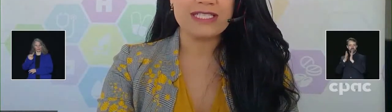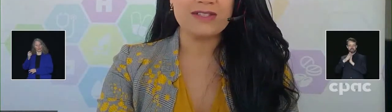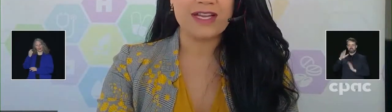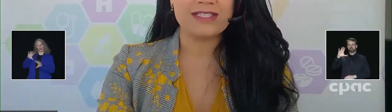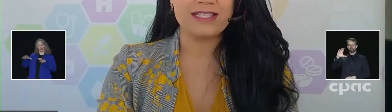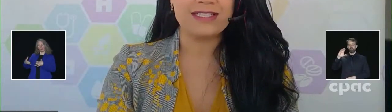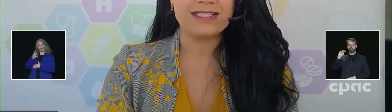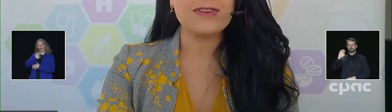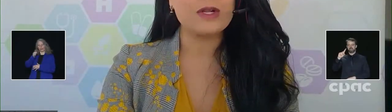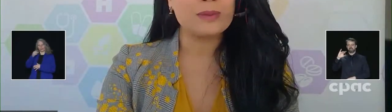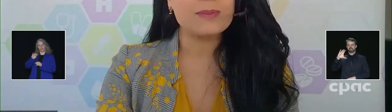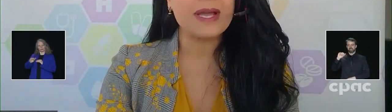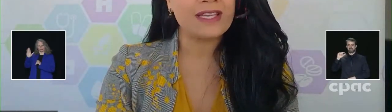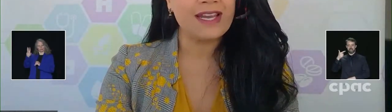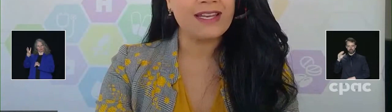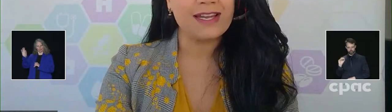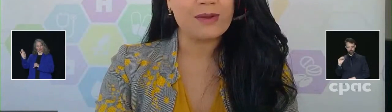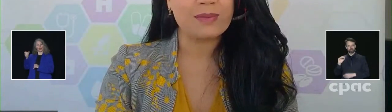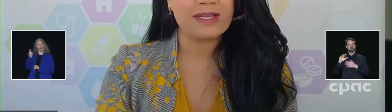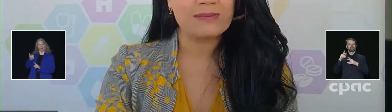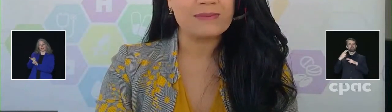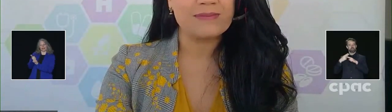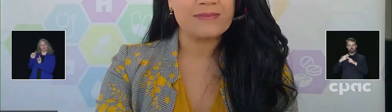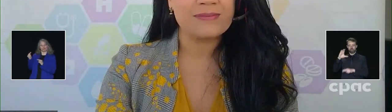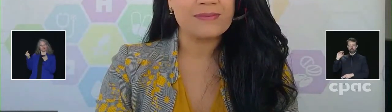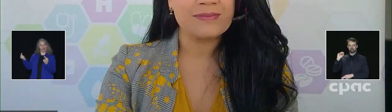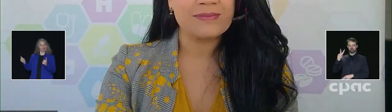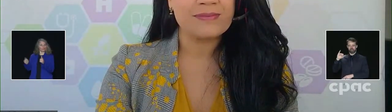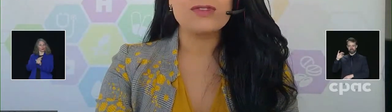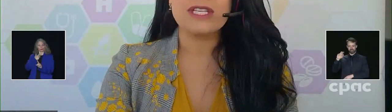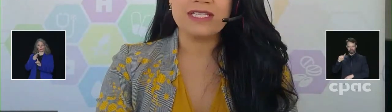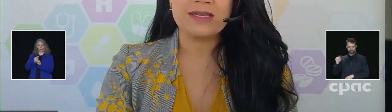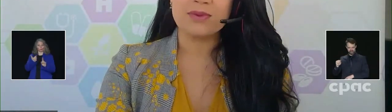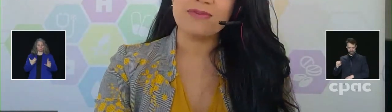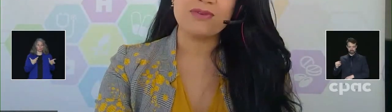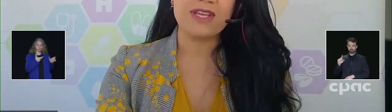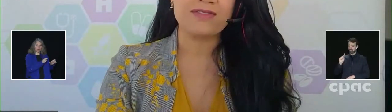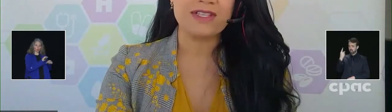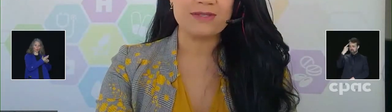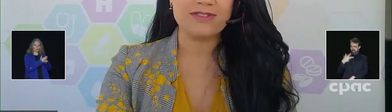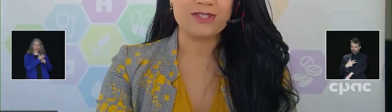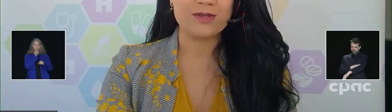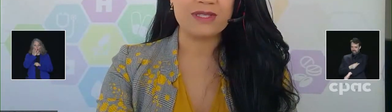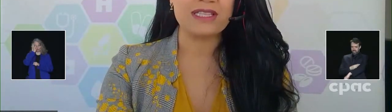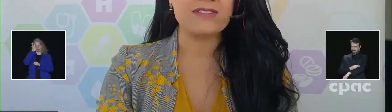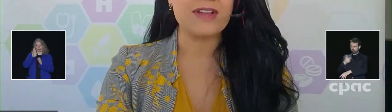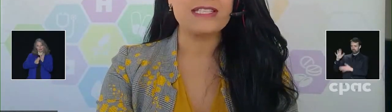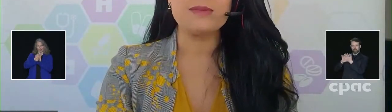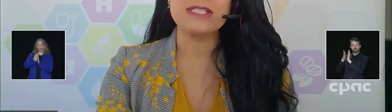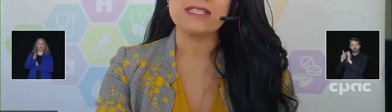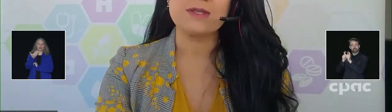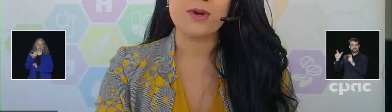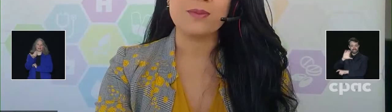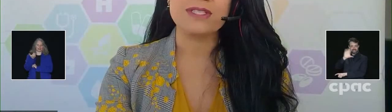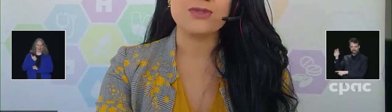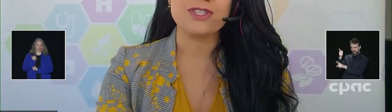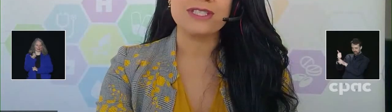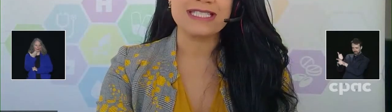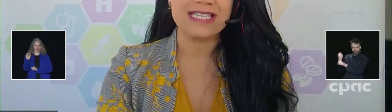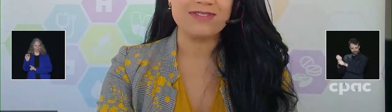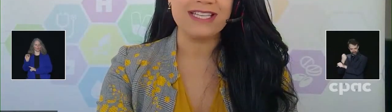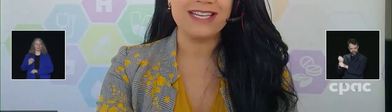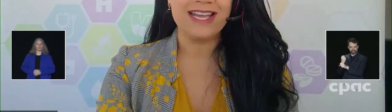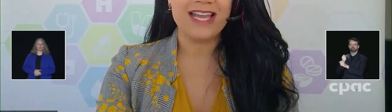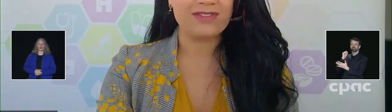COVID-19 vaccine developed by a Canadian company. After an in-depth review of the evidence, we've determined that this vaccine meets the department's